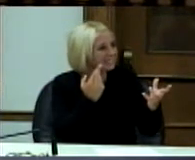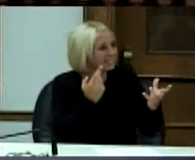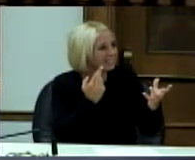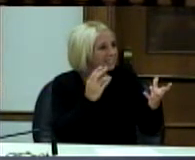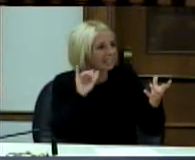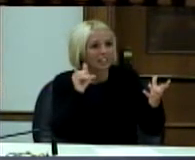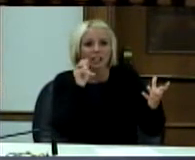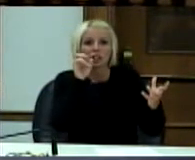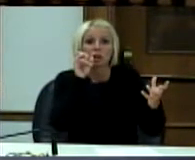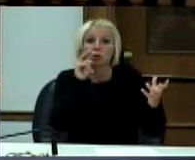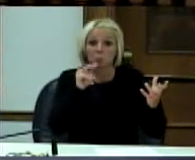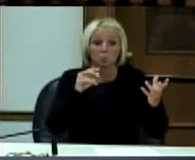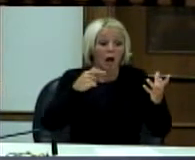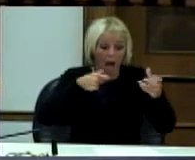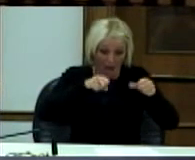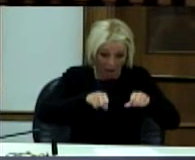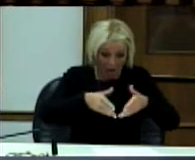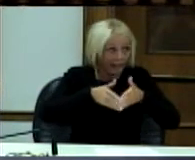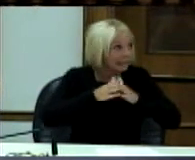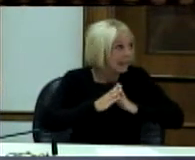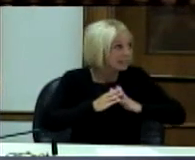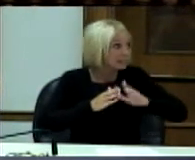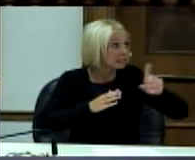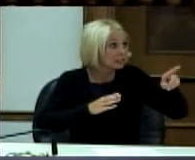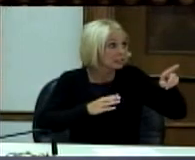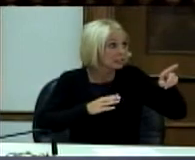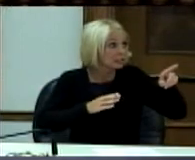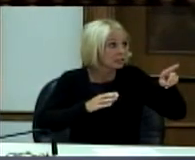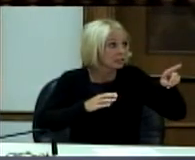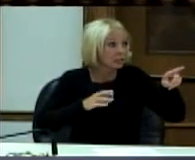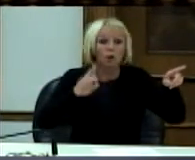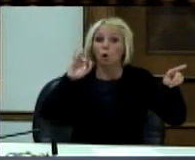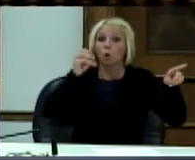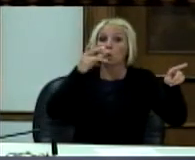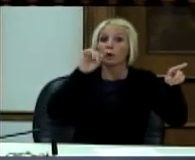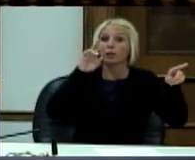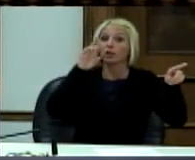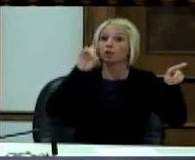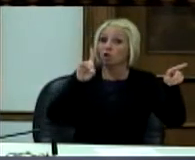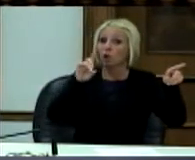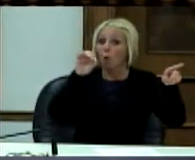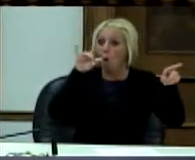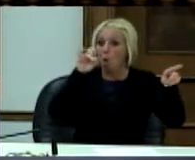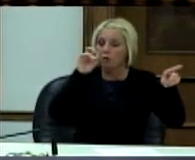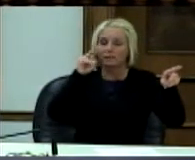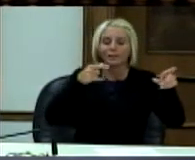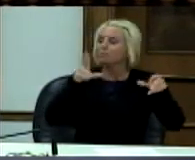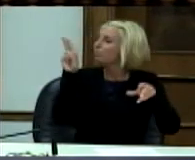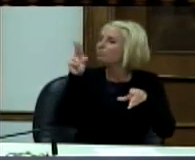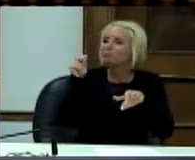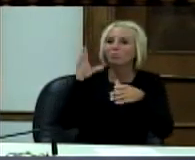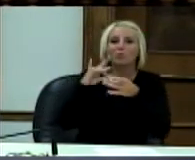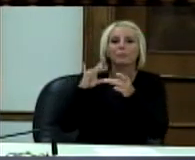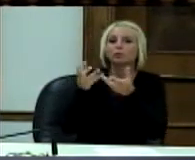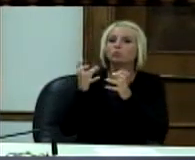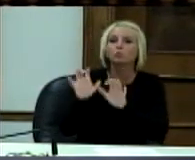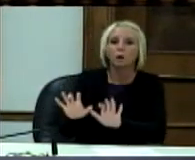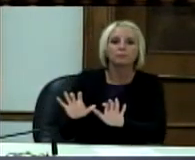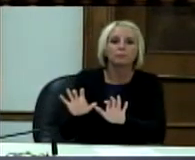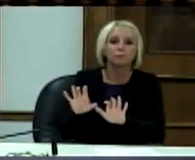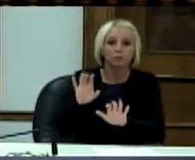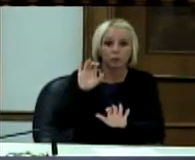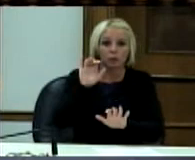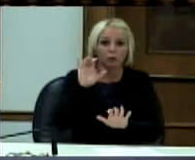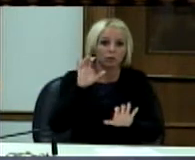Yes. I guess I'll ask him if he'd like to do that. Oh, no, at I this will time. not want to comment, Mr. Chair. Let that Okay, be.